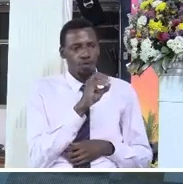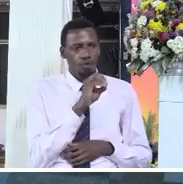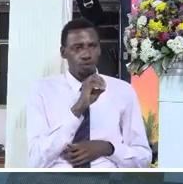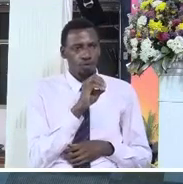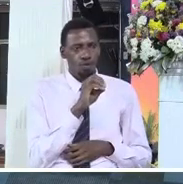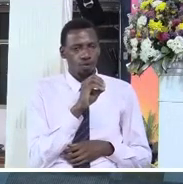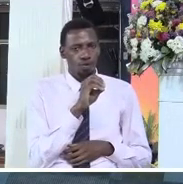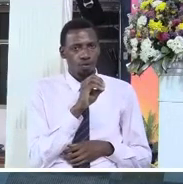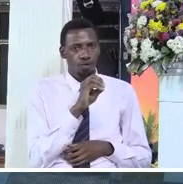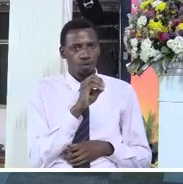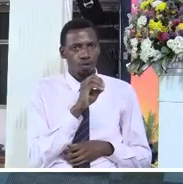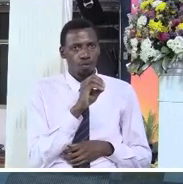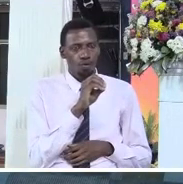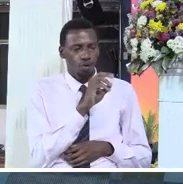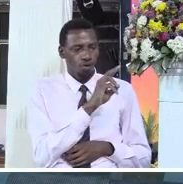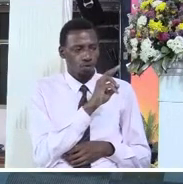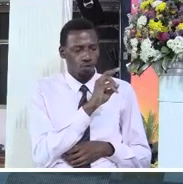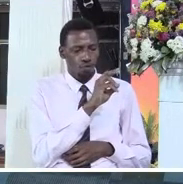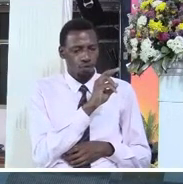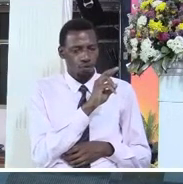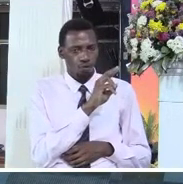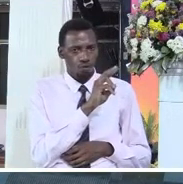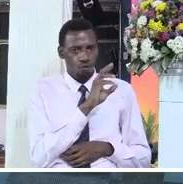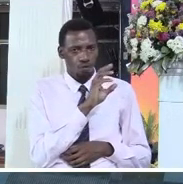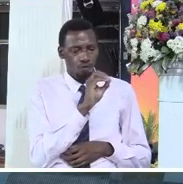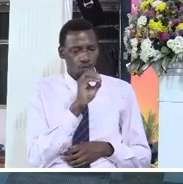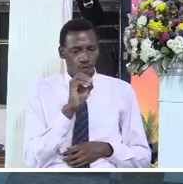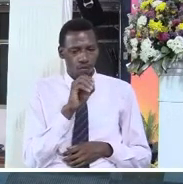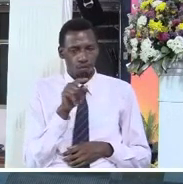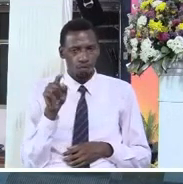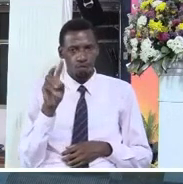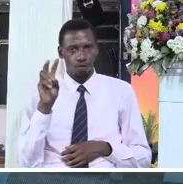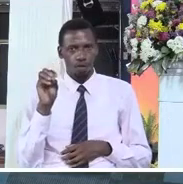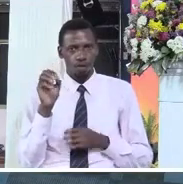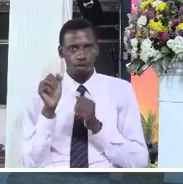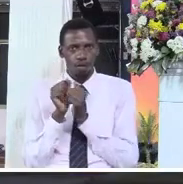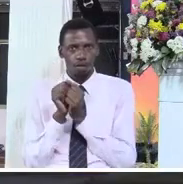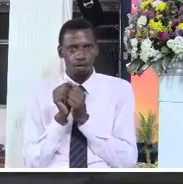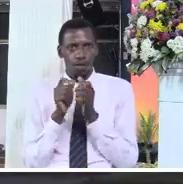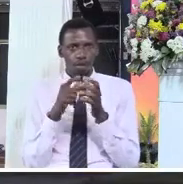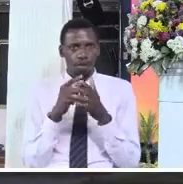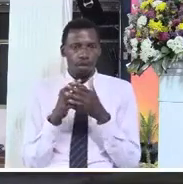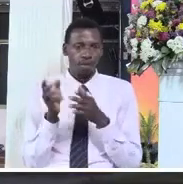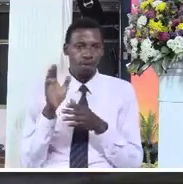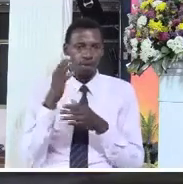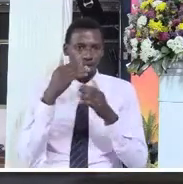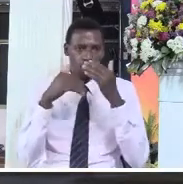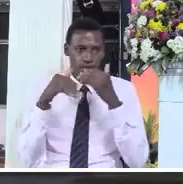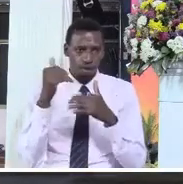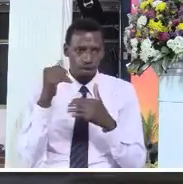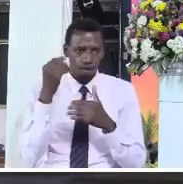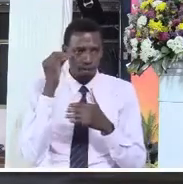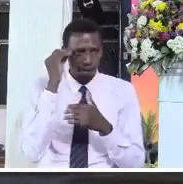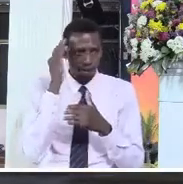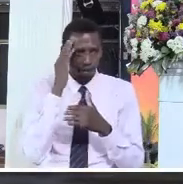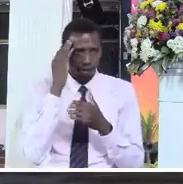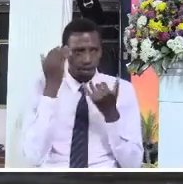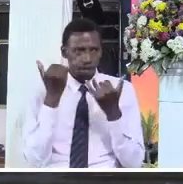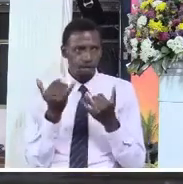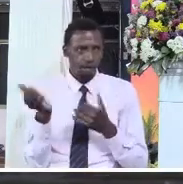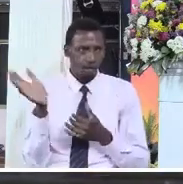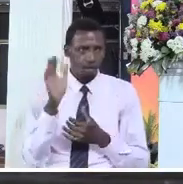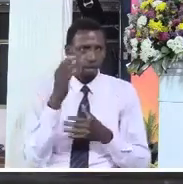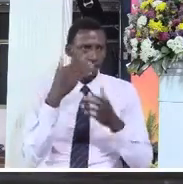to 2010. Of course, then again I went to the university for master's, then now I'm going again for PhD. So